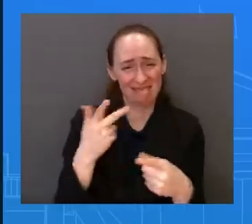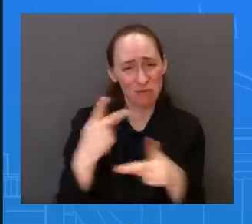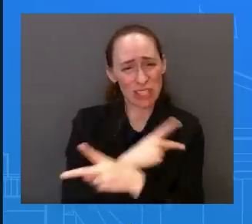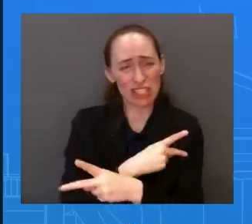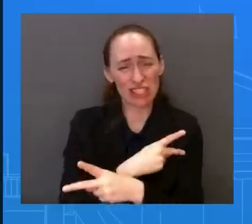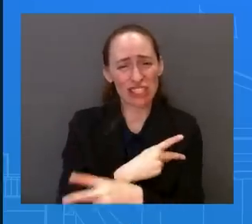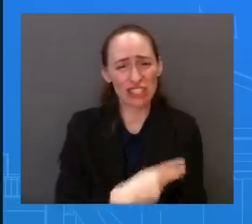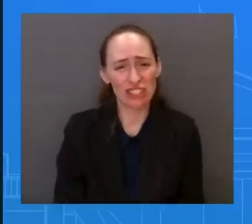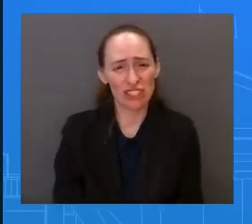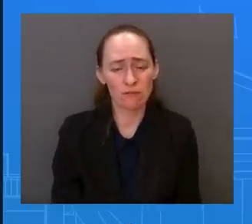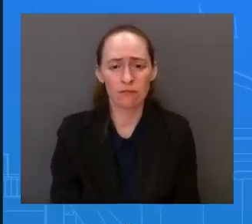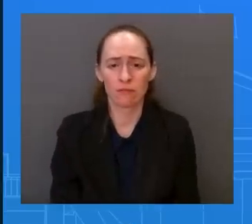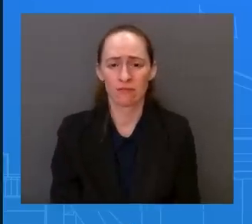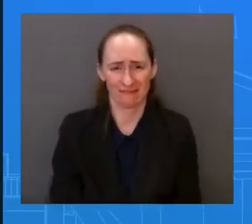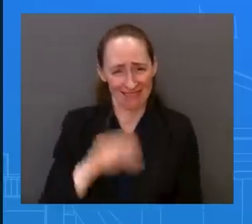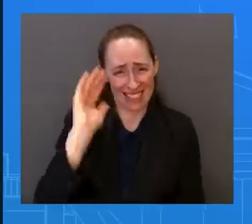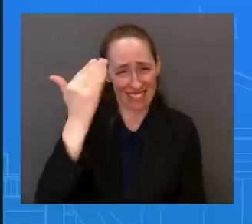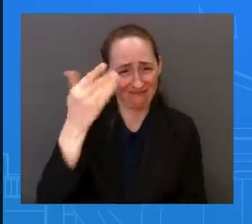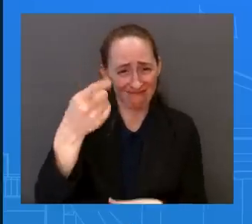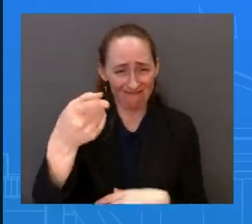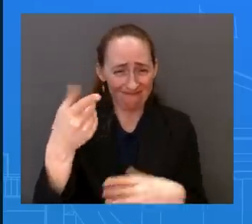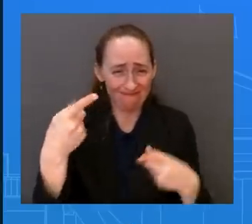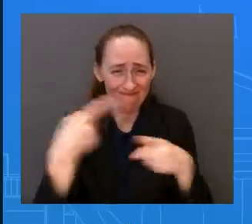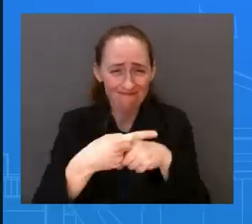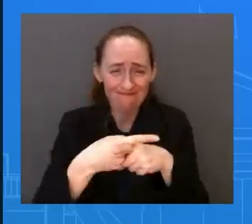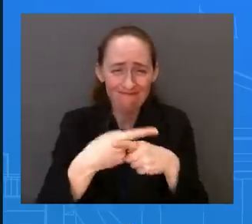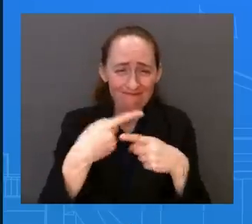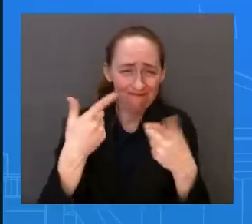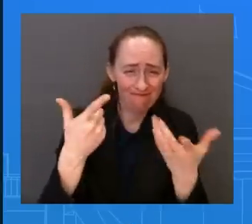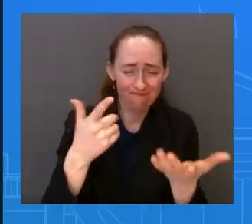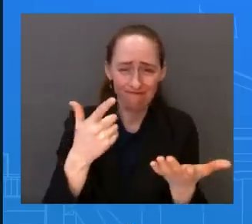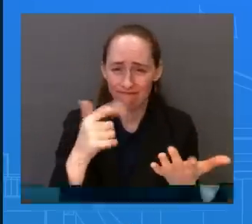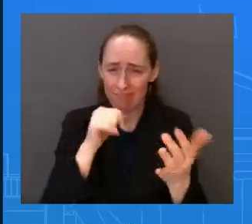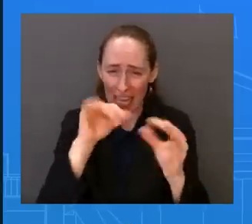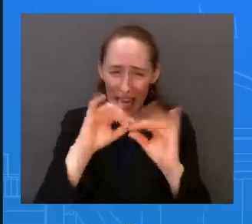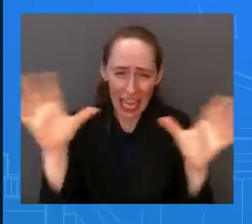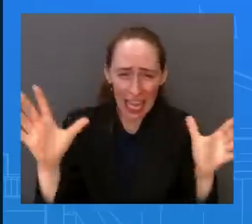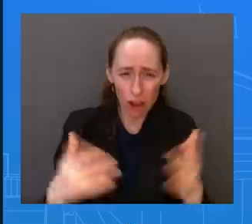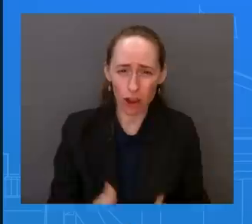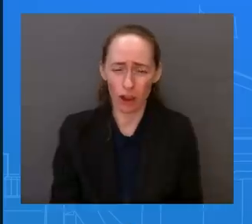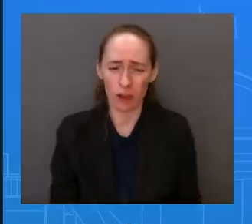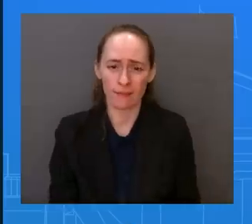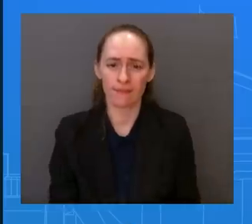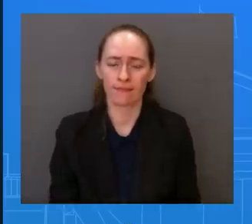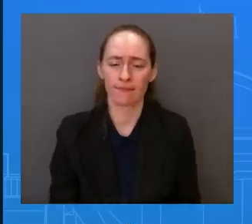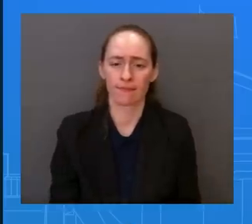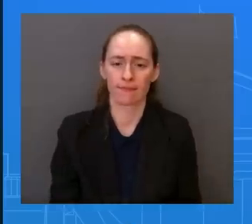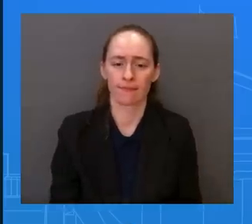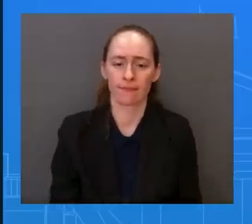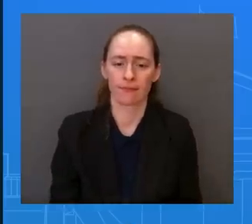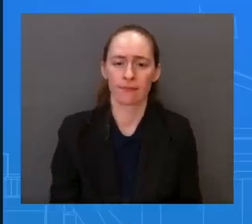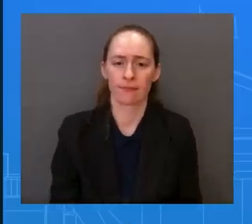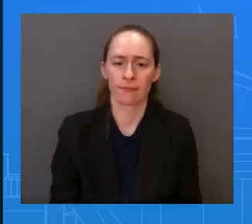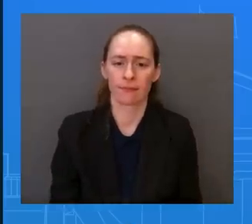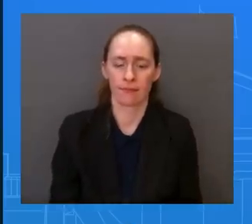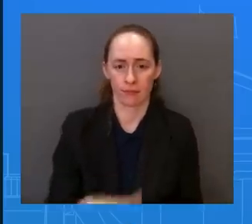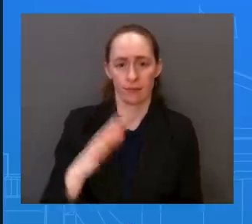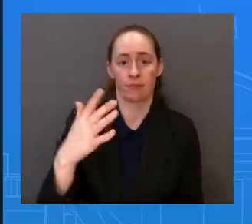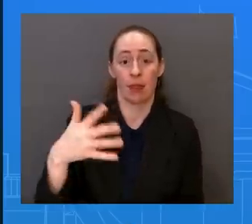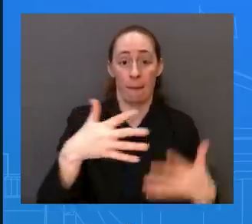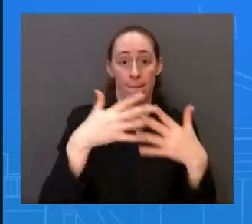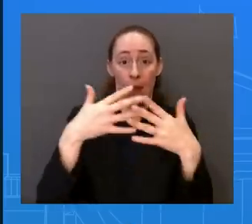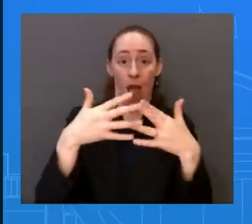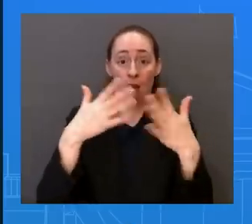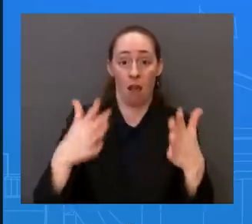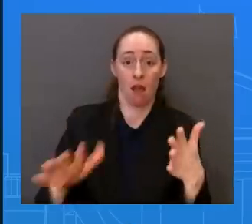just cited is actually consistent. So about two-thirds of Americans say that their circumstances are better than before. You